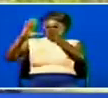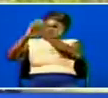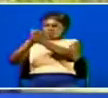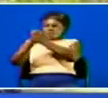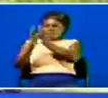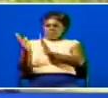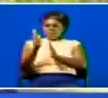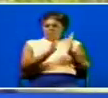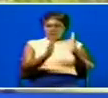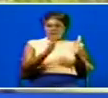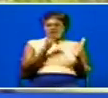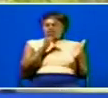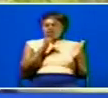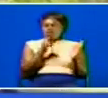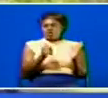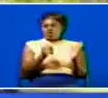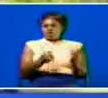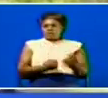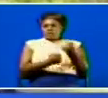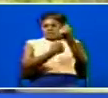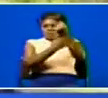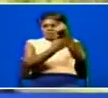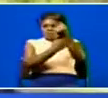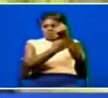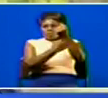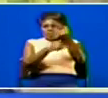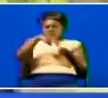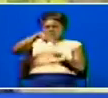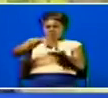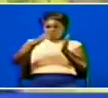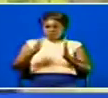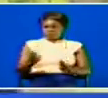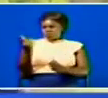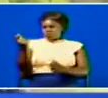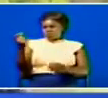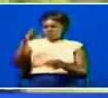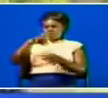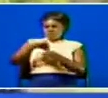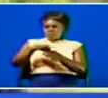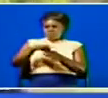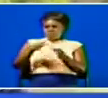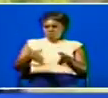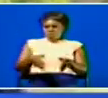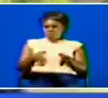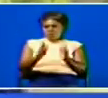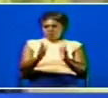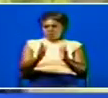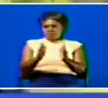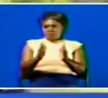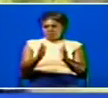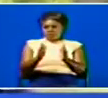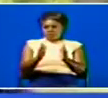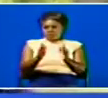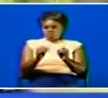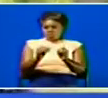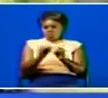strategy not to support a candidate for the by-election as a way of putting our house into